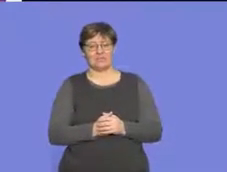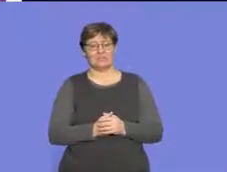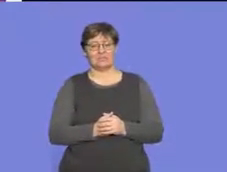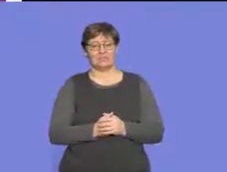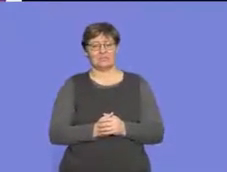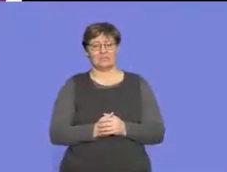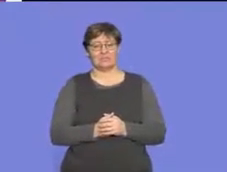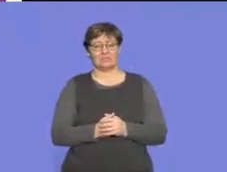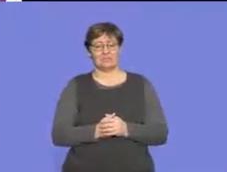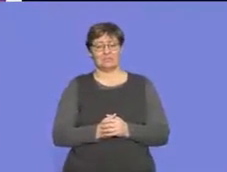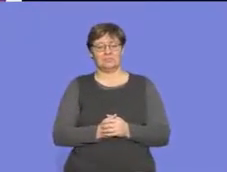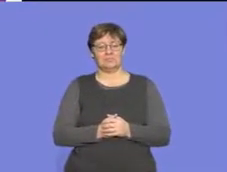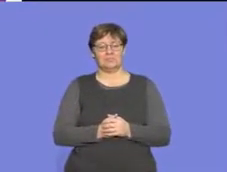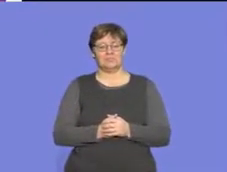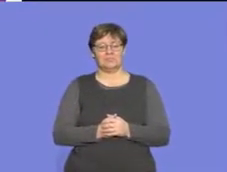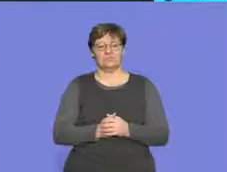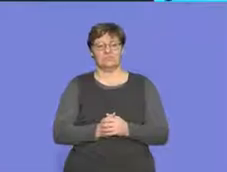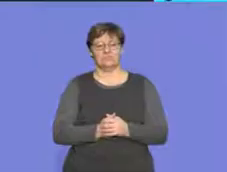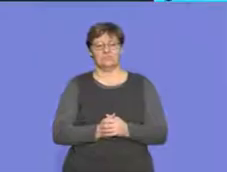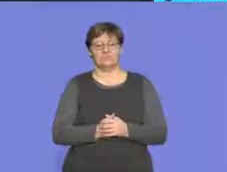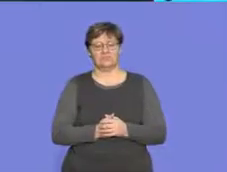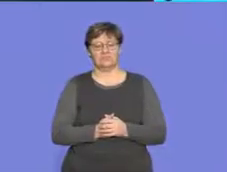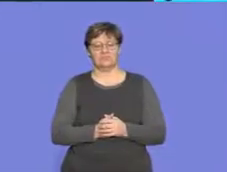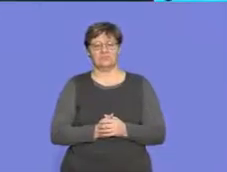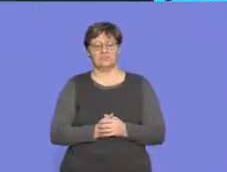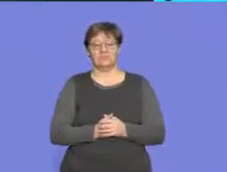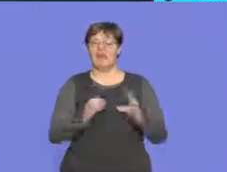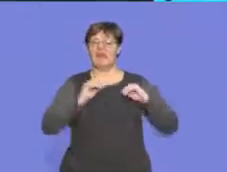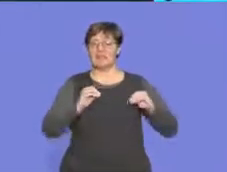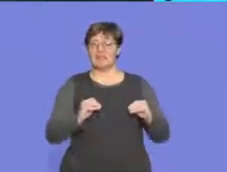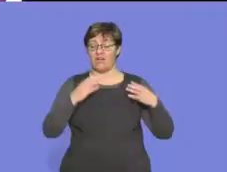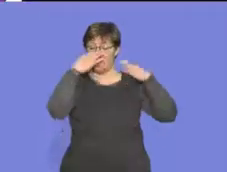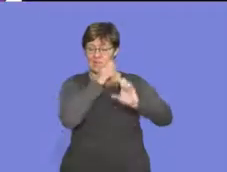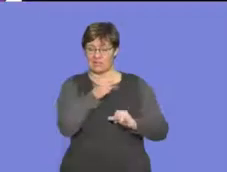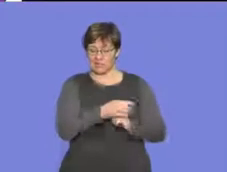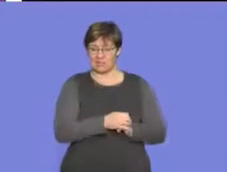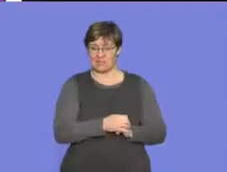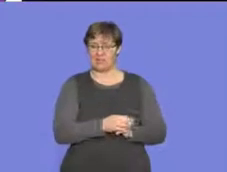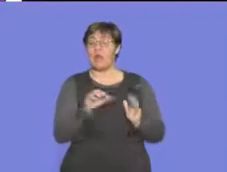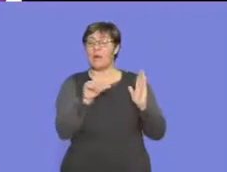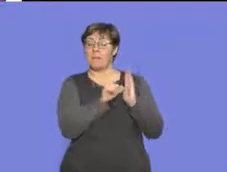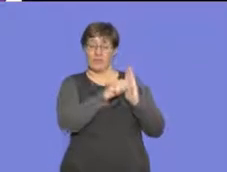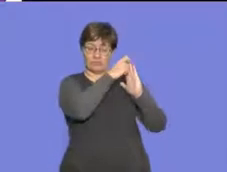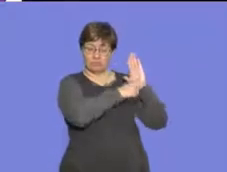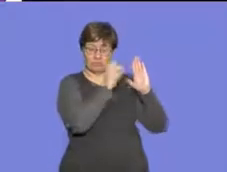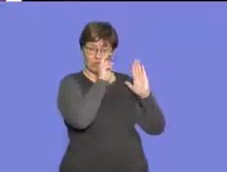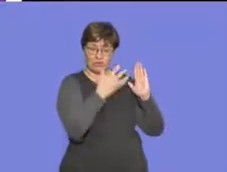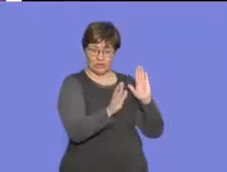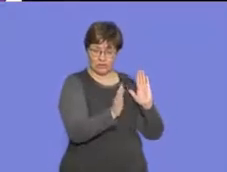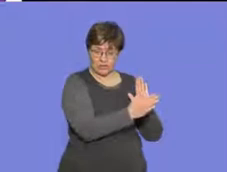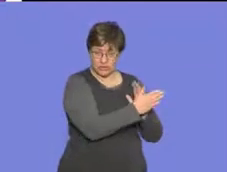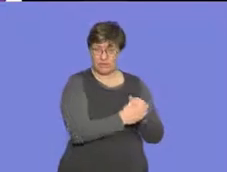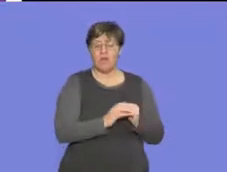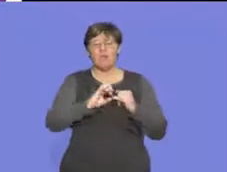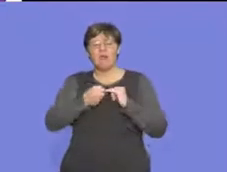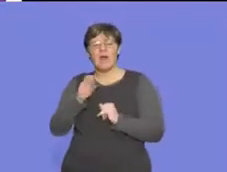Okay, so as we get into the lesson, we've looked at some important terminology. We've tried to unpack